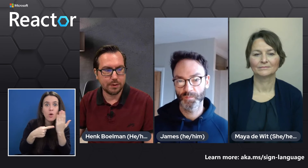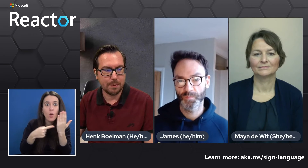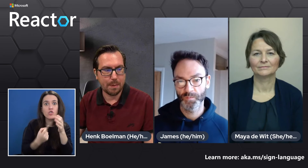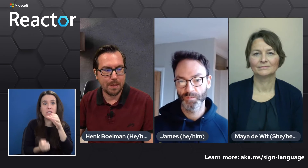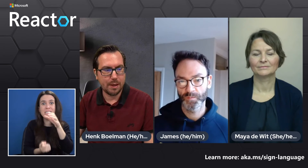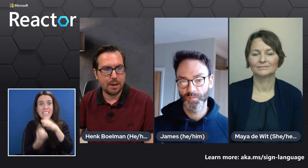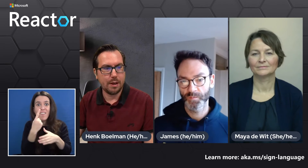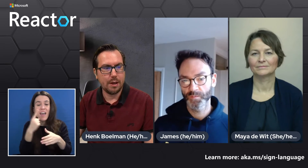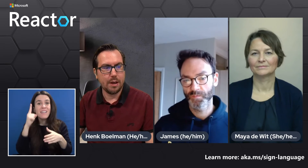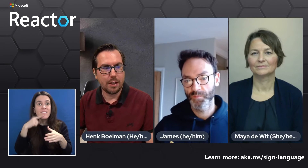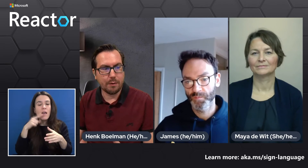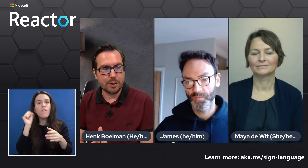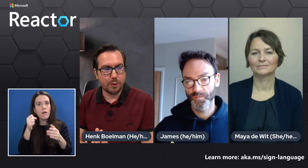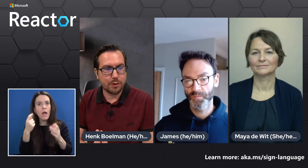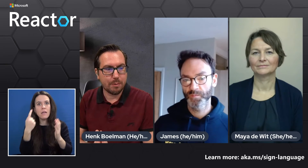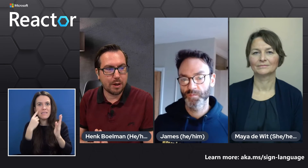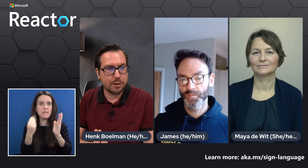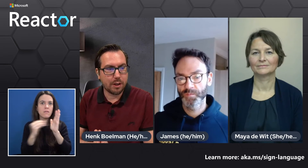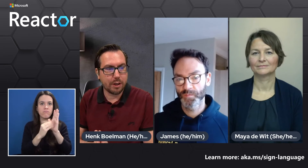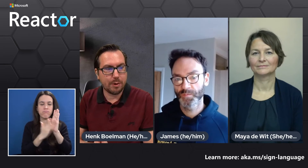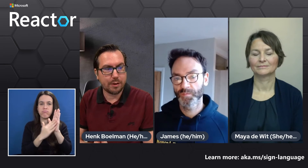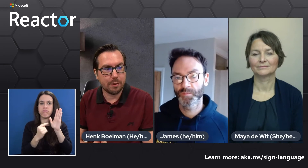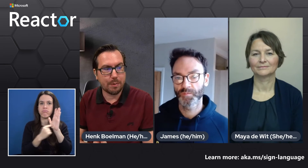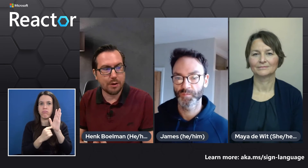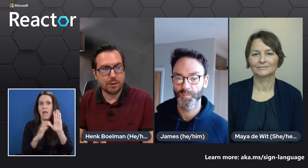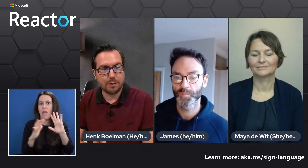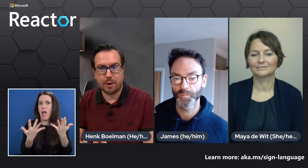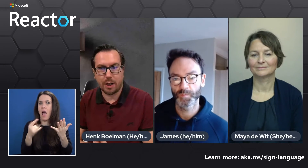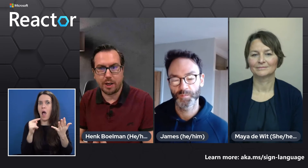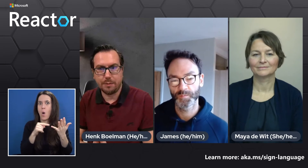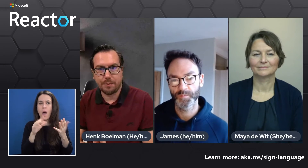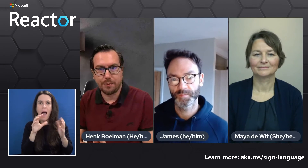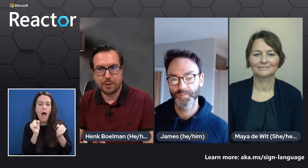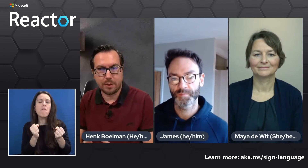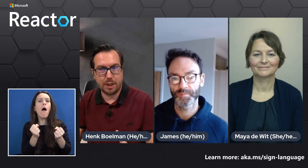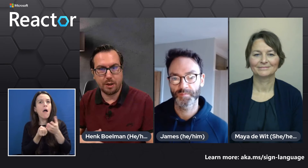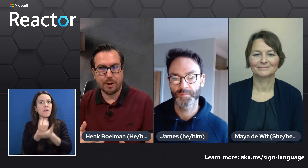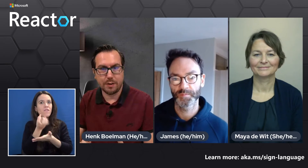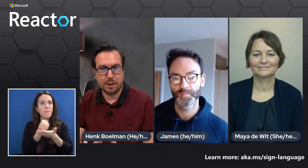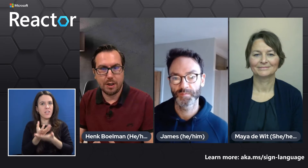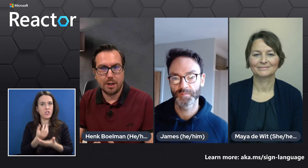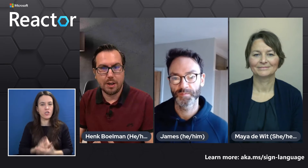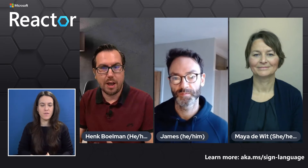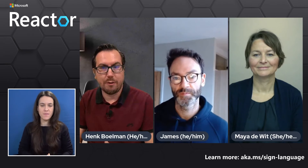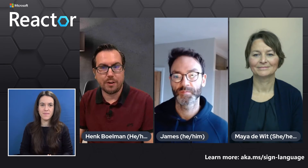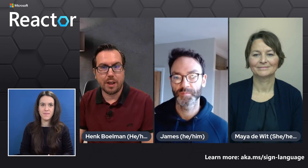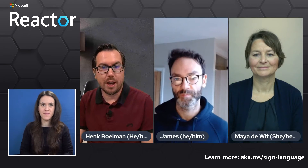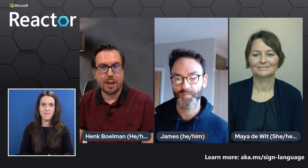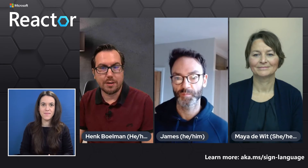that. And we talked about a little bit about running the event.